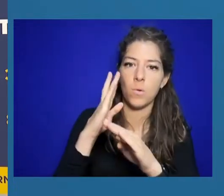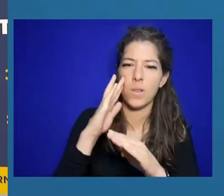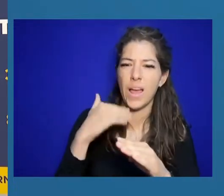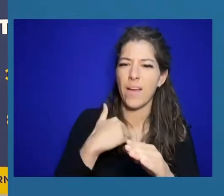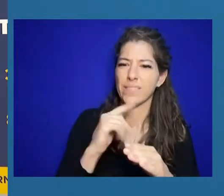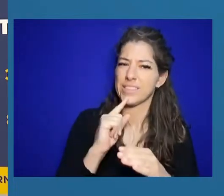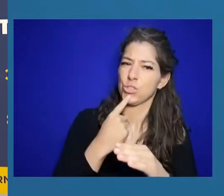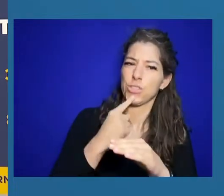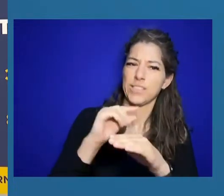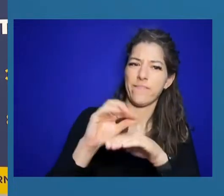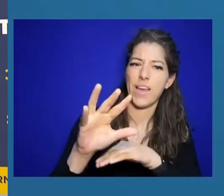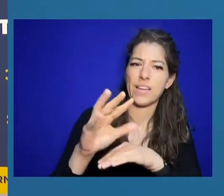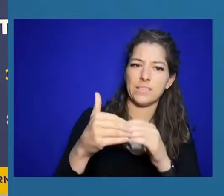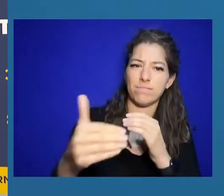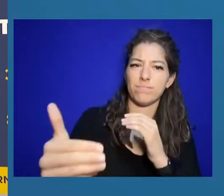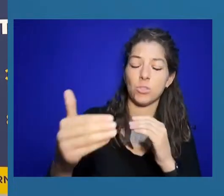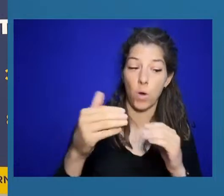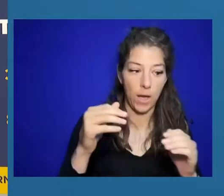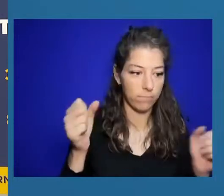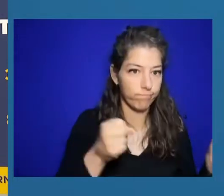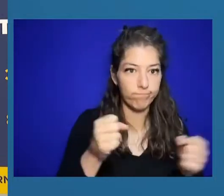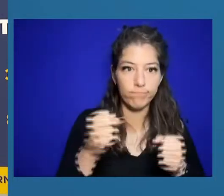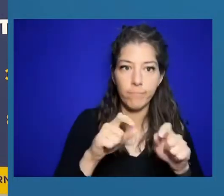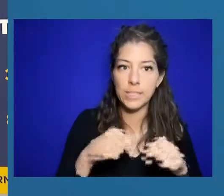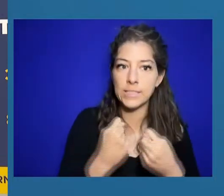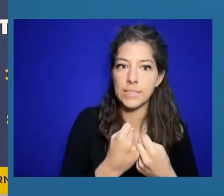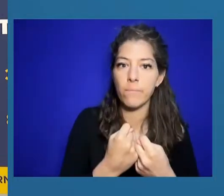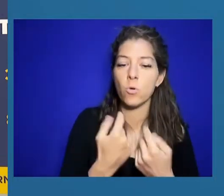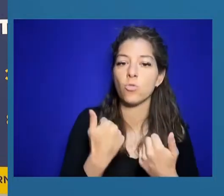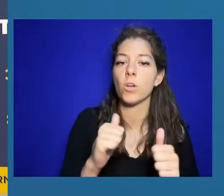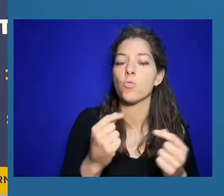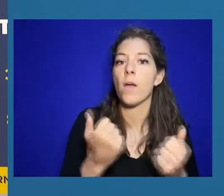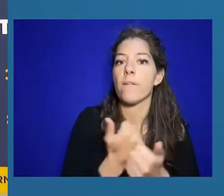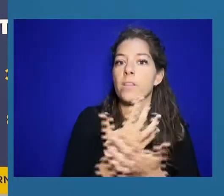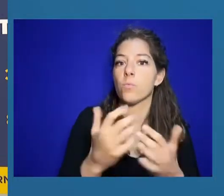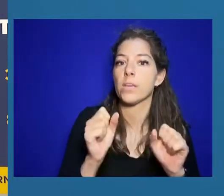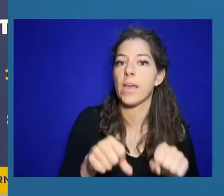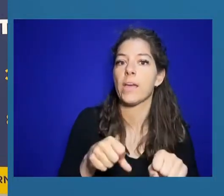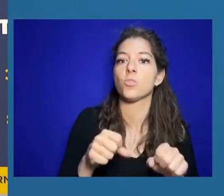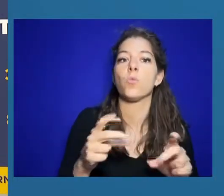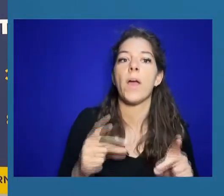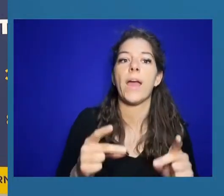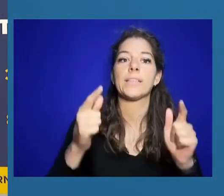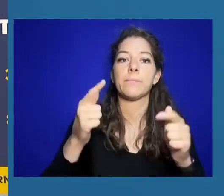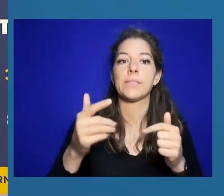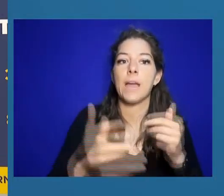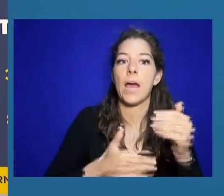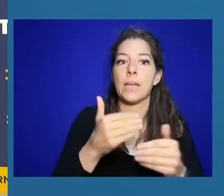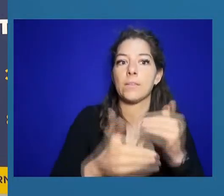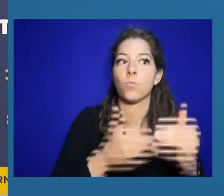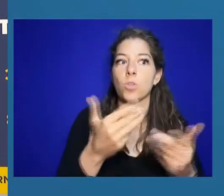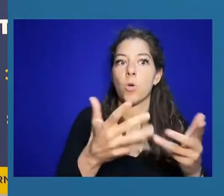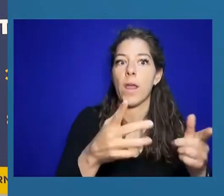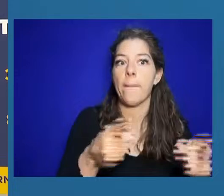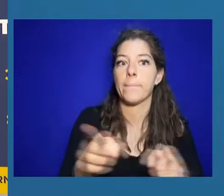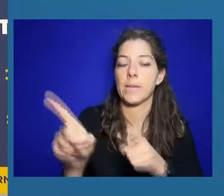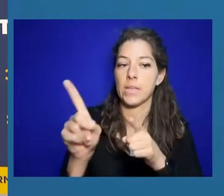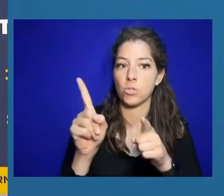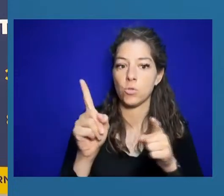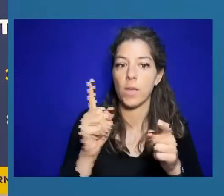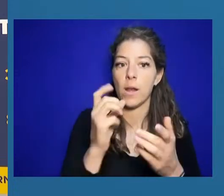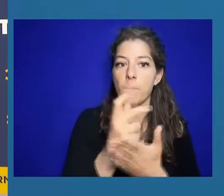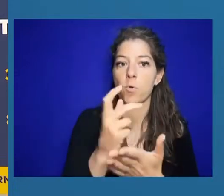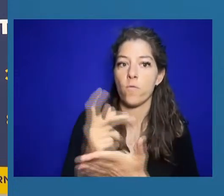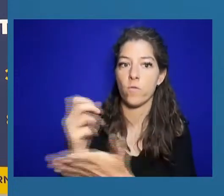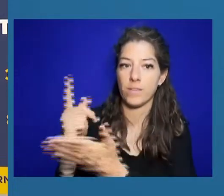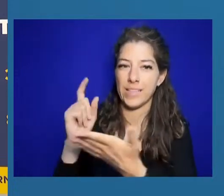I assembled my team immediately, and we are trying to do everything we can to expedite those that are already in the pipeline to get the approvals they need to